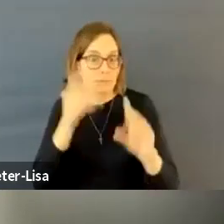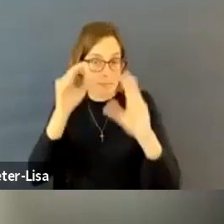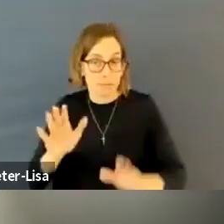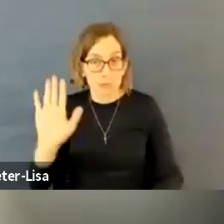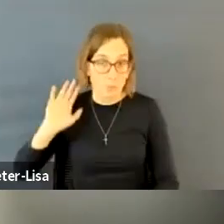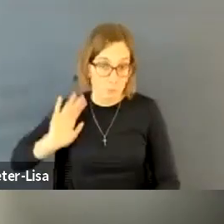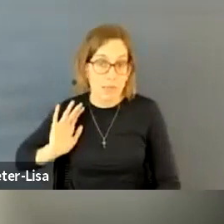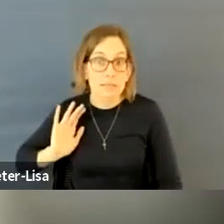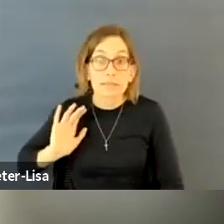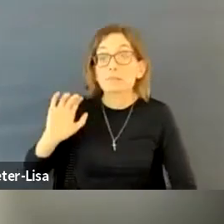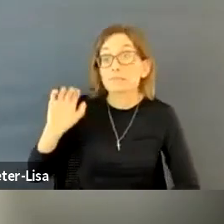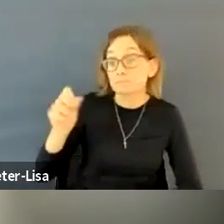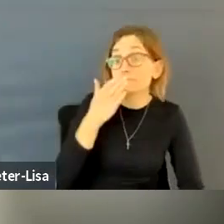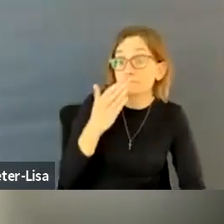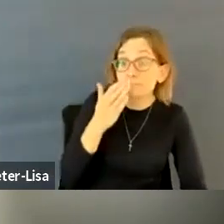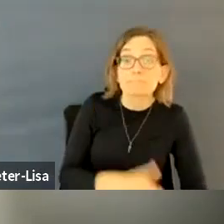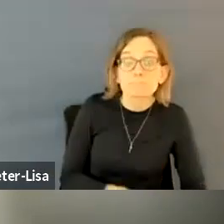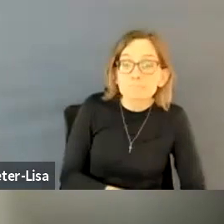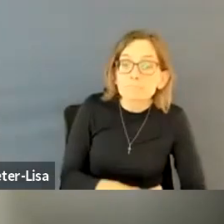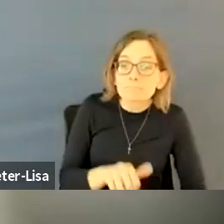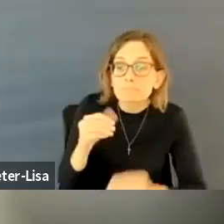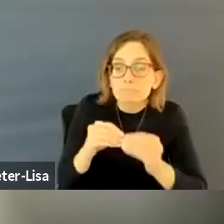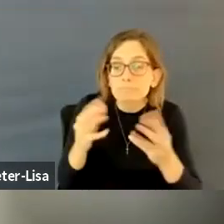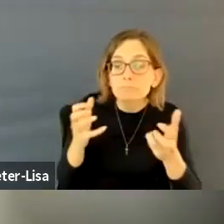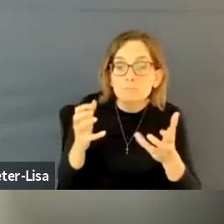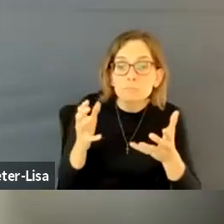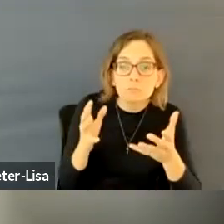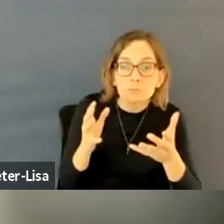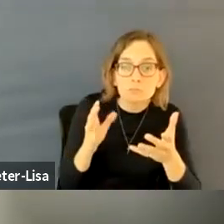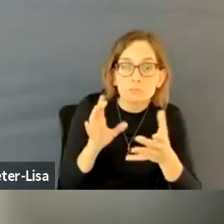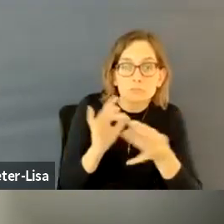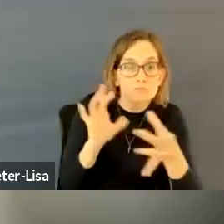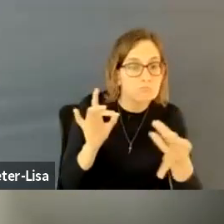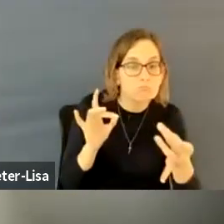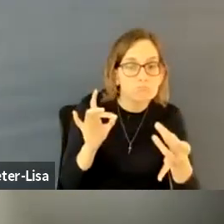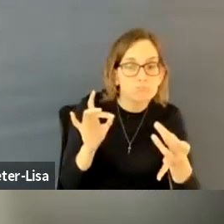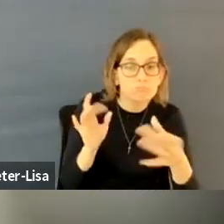you. Thanks. Anyone else want to share?